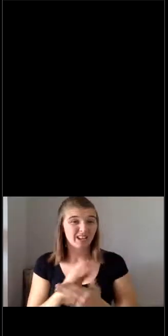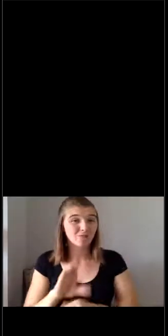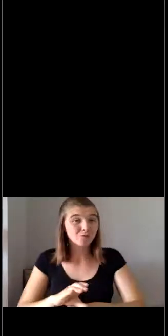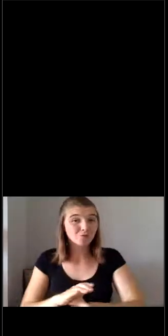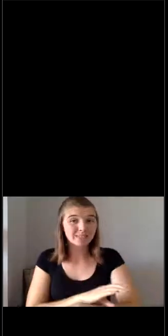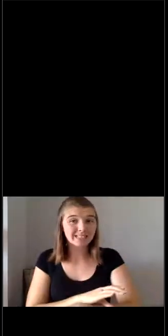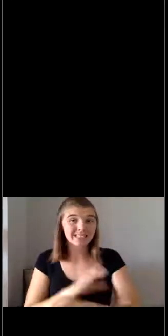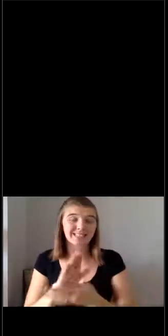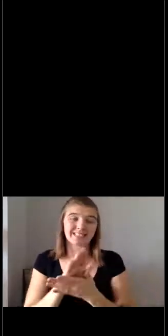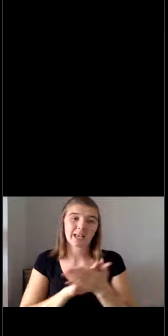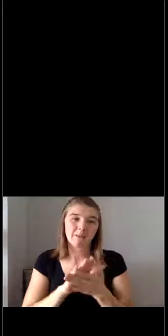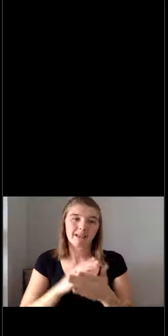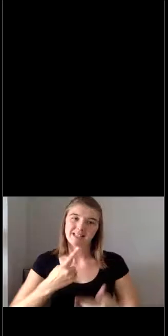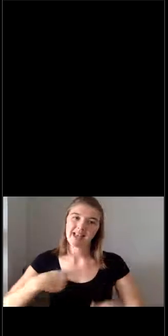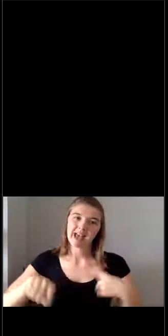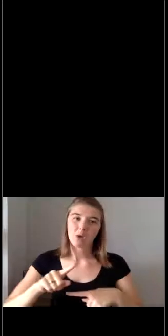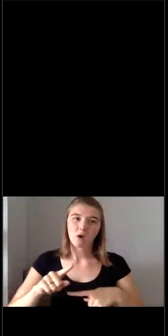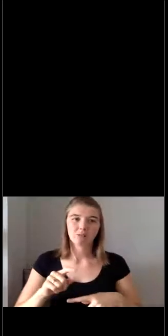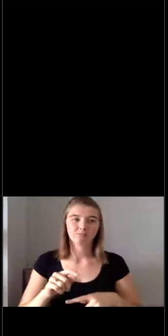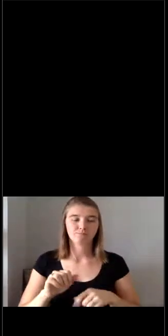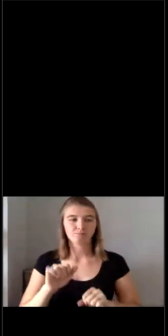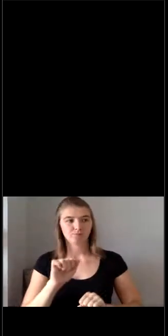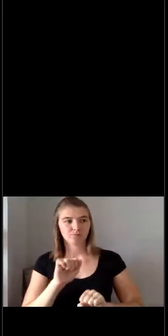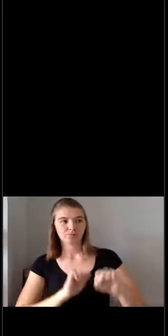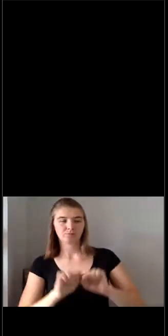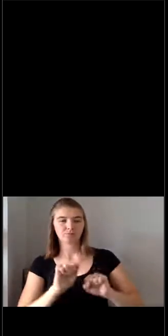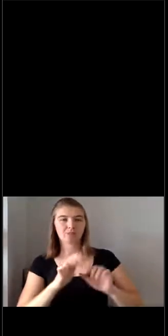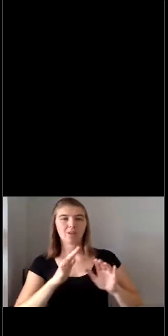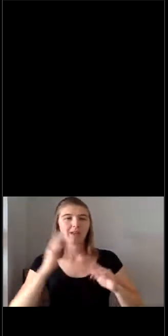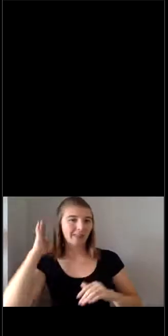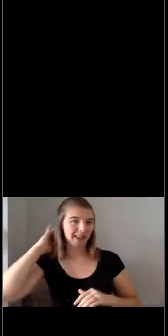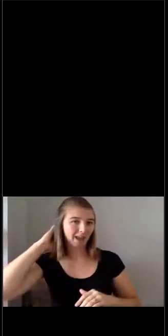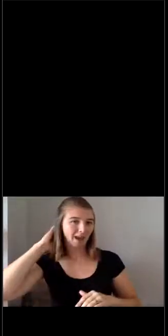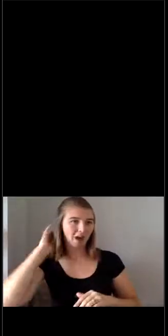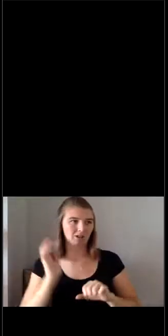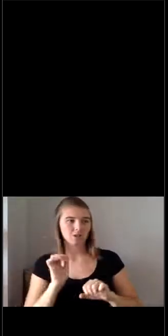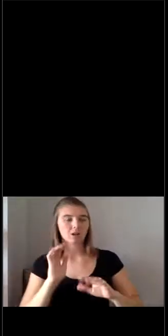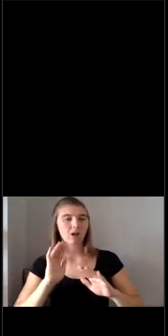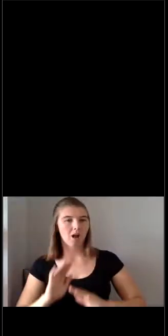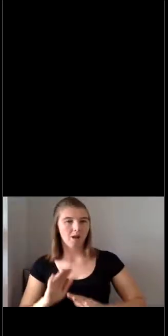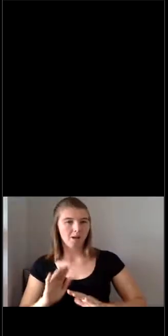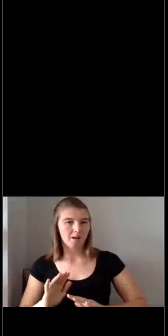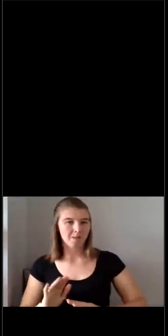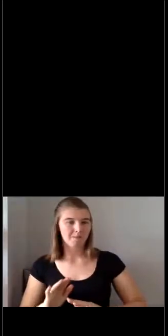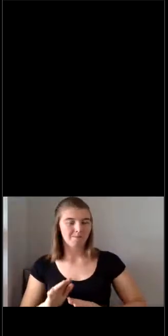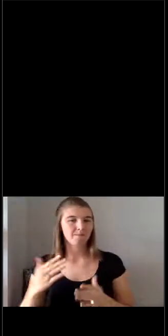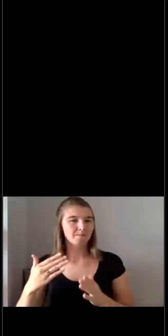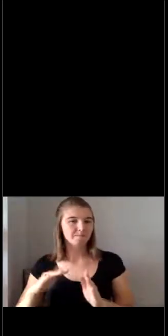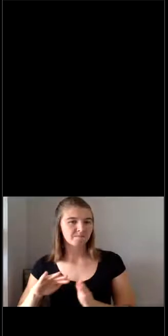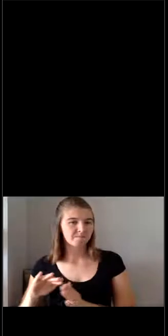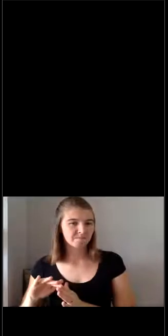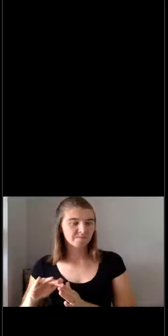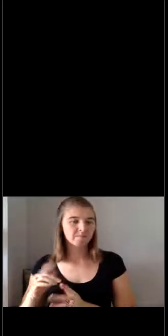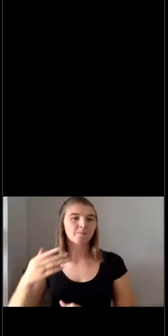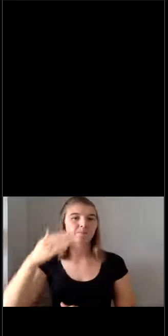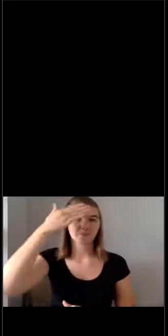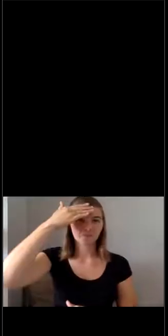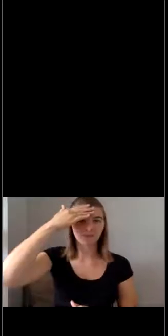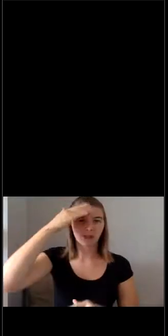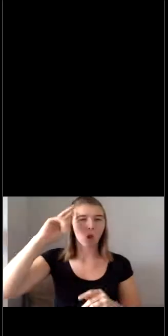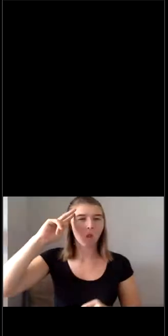calm the chimp brain and engage the logical computer brain. We all have situations in our life where we feel overwhelmed and we feel stressed, and those can